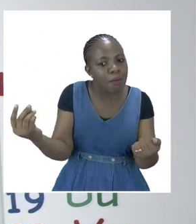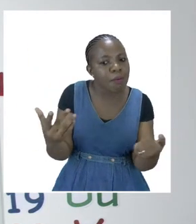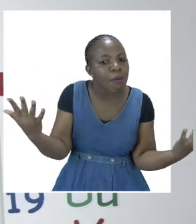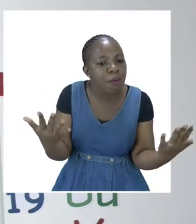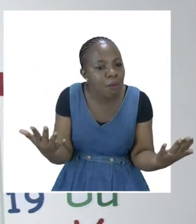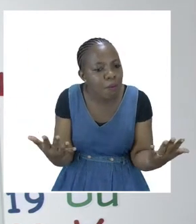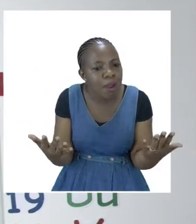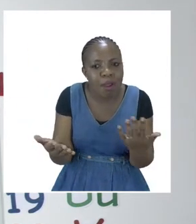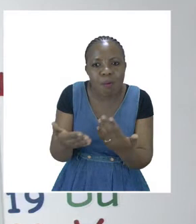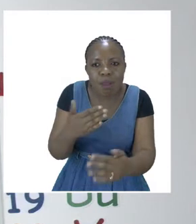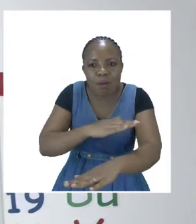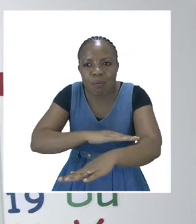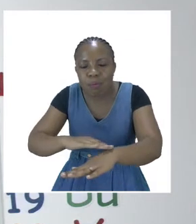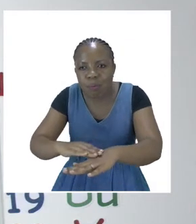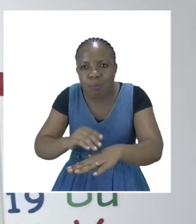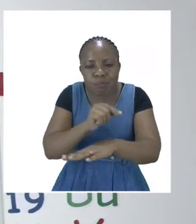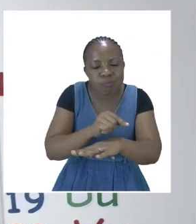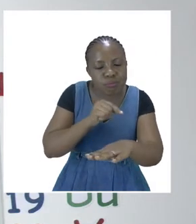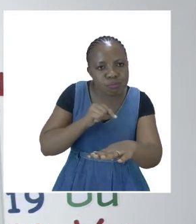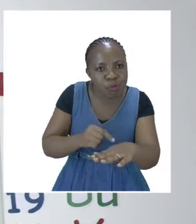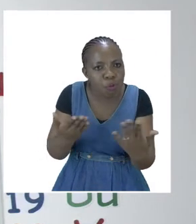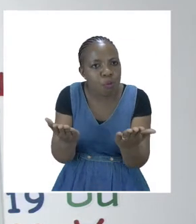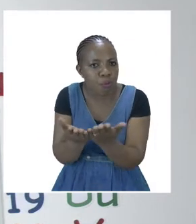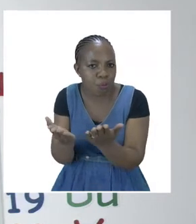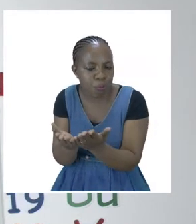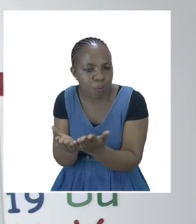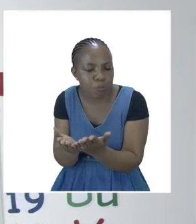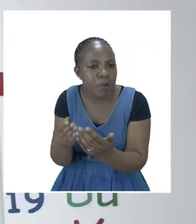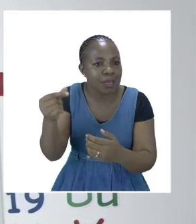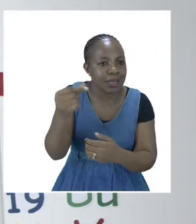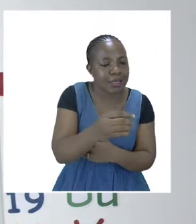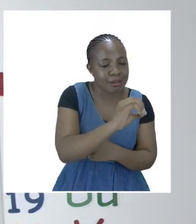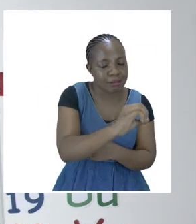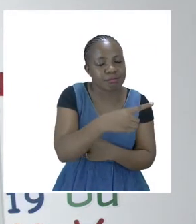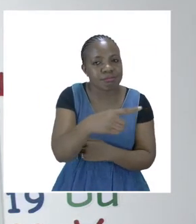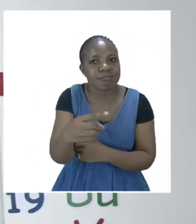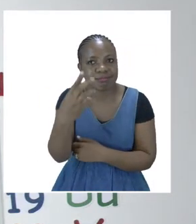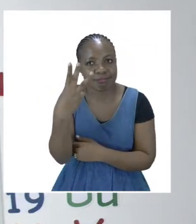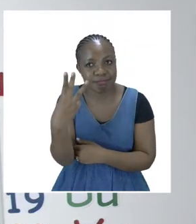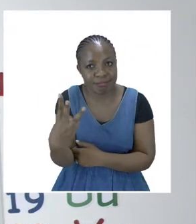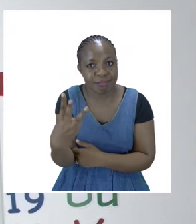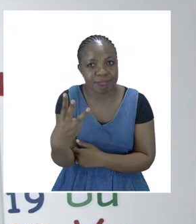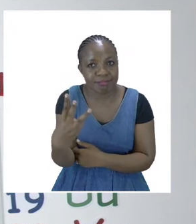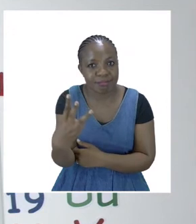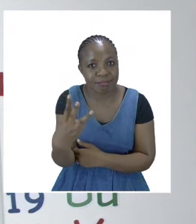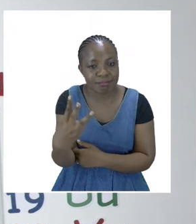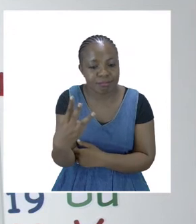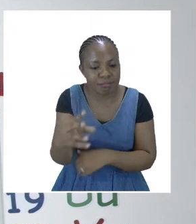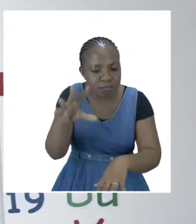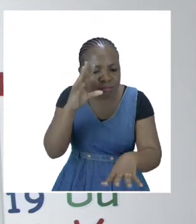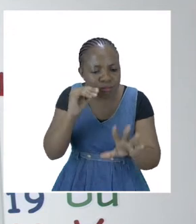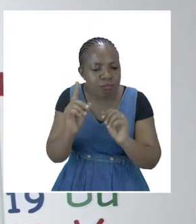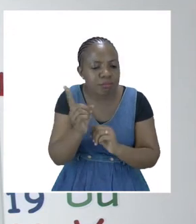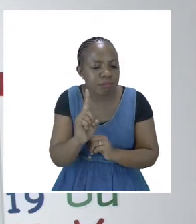to Thursday for pre-primary up until grade 3. The lessons are for listening